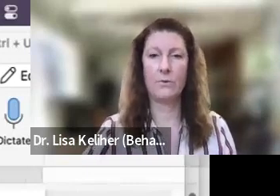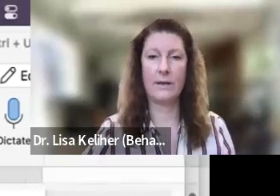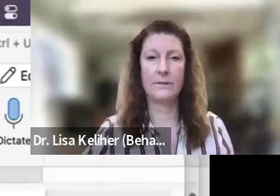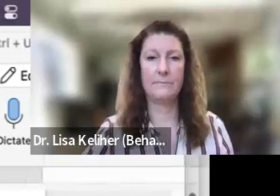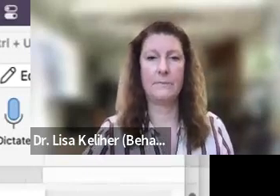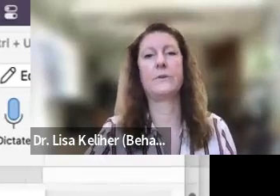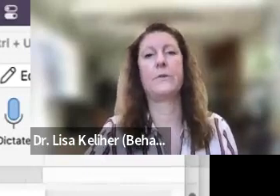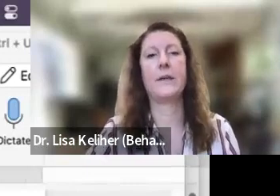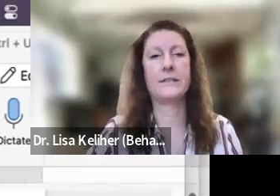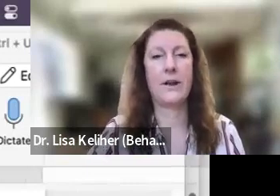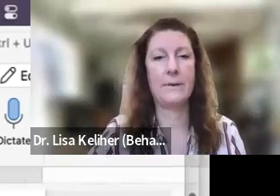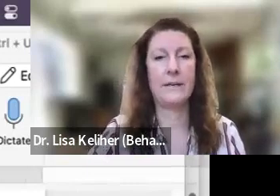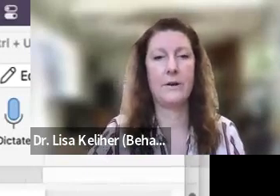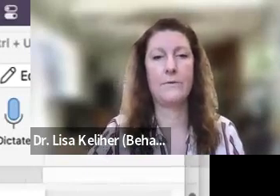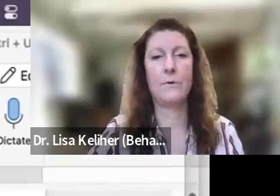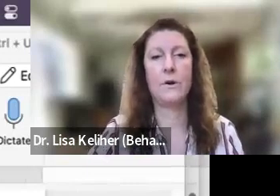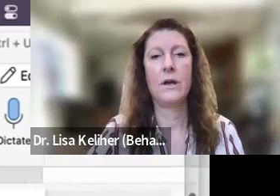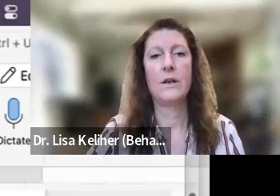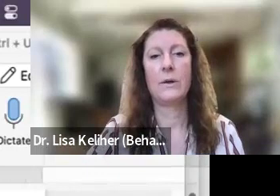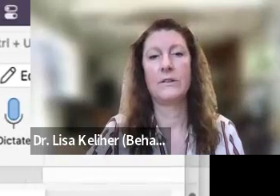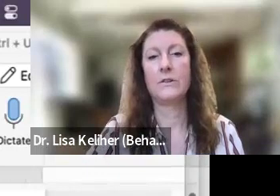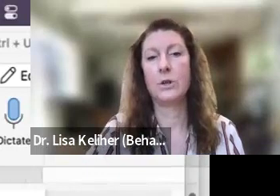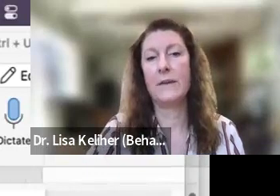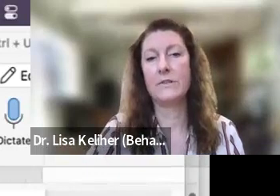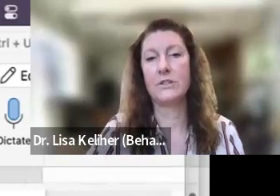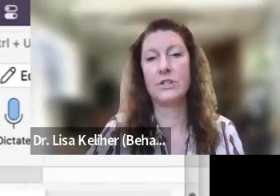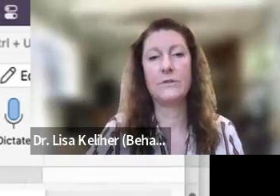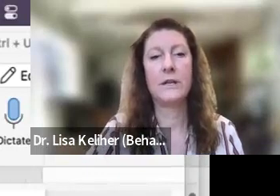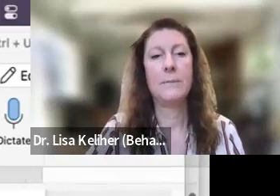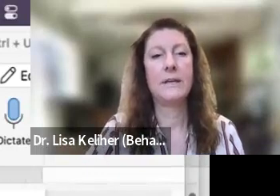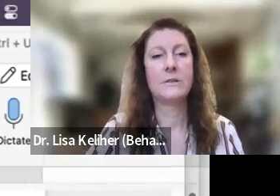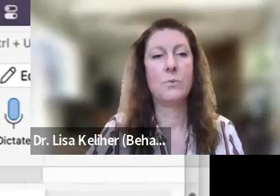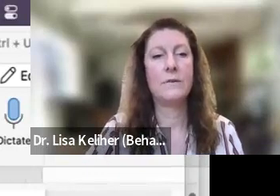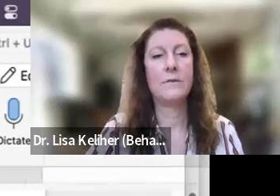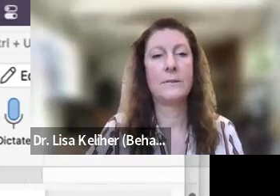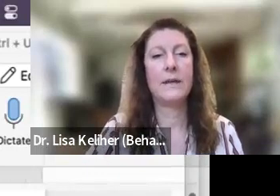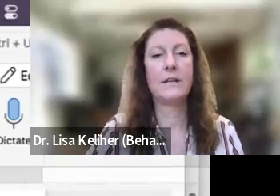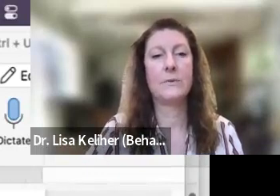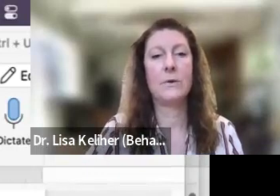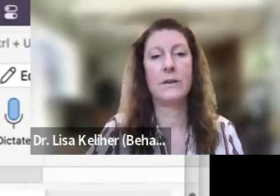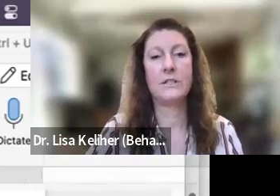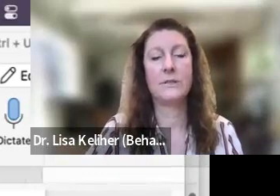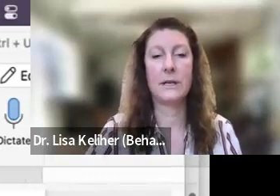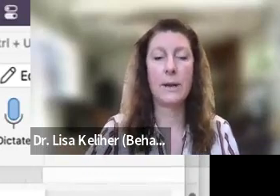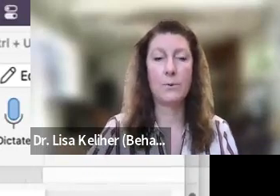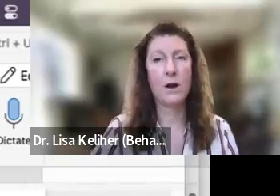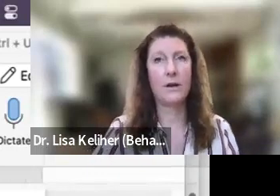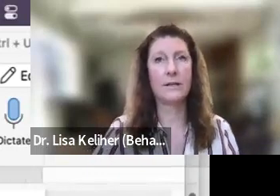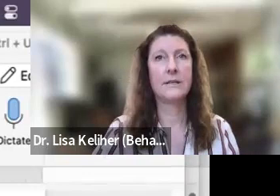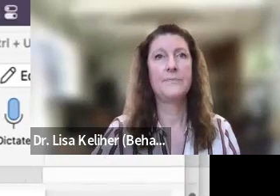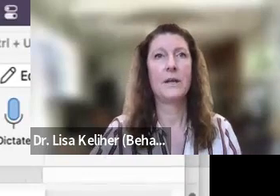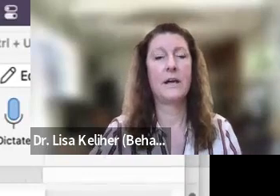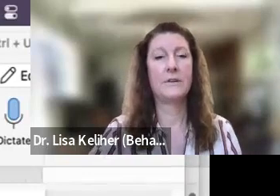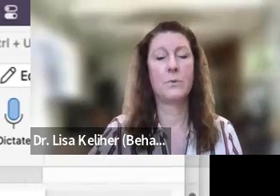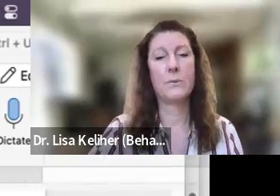other great pivotal things that happen in here for knowing that there's no behaviors on shift, because one of the main things that we want to do is celebrate